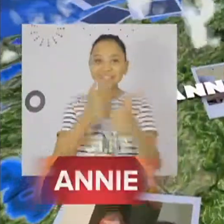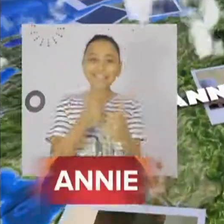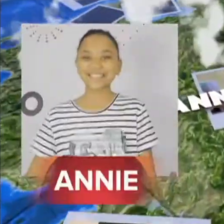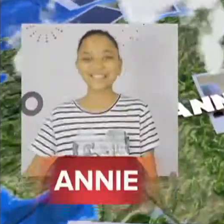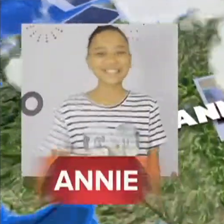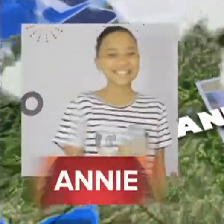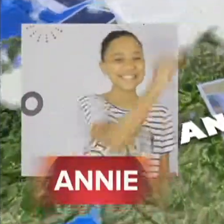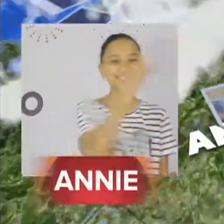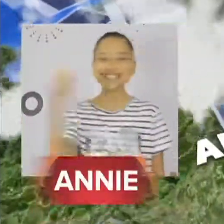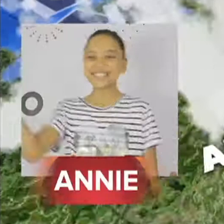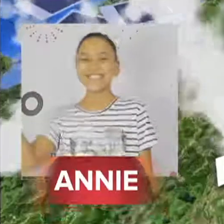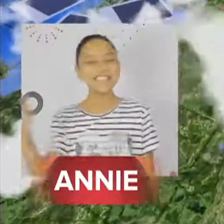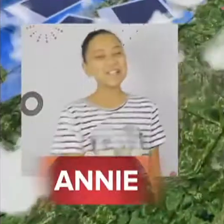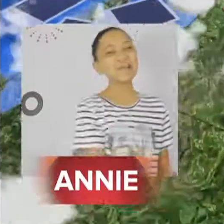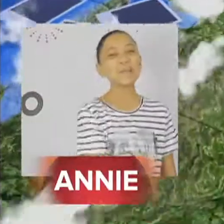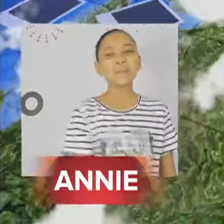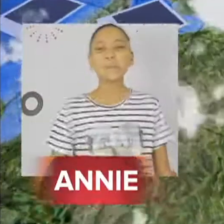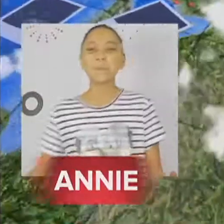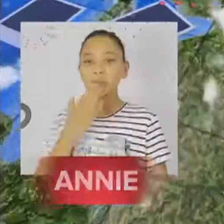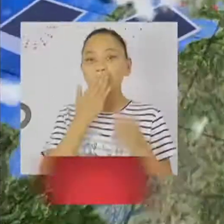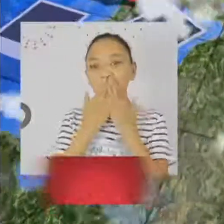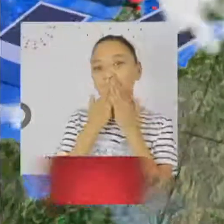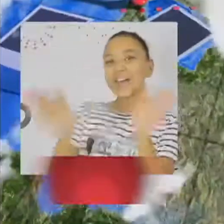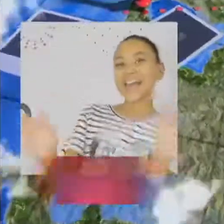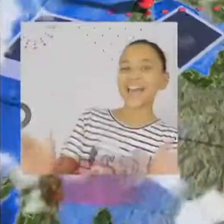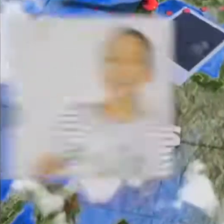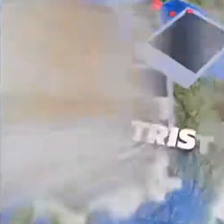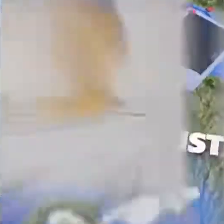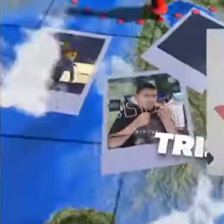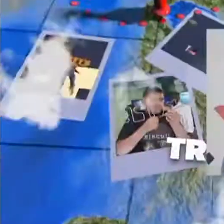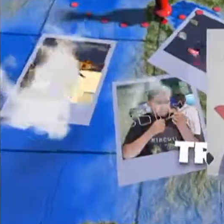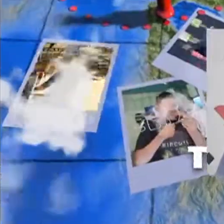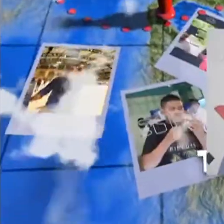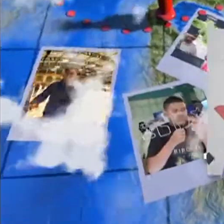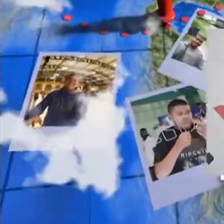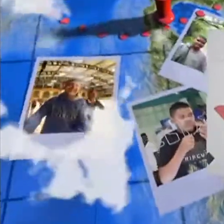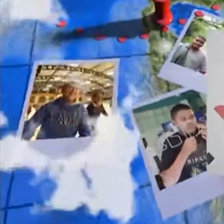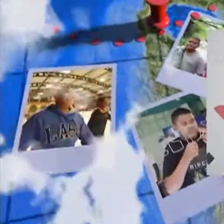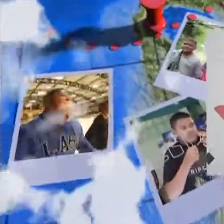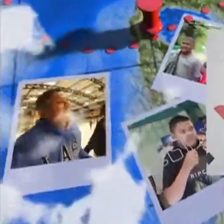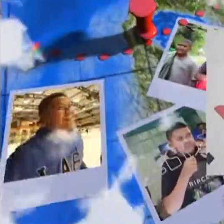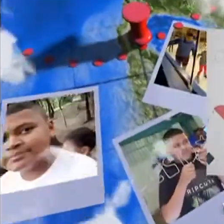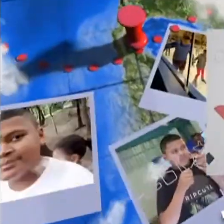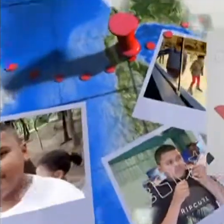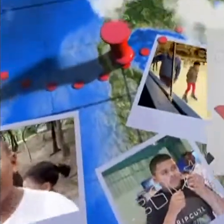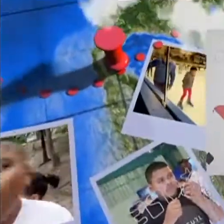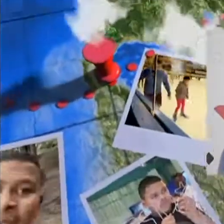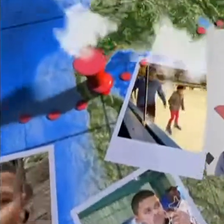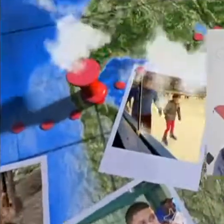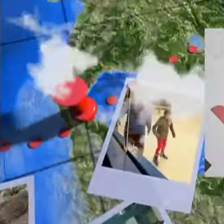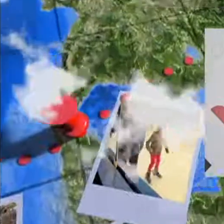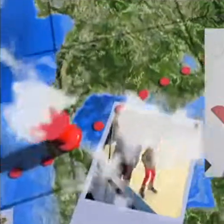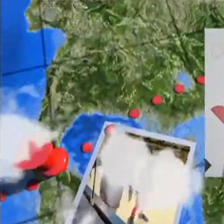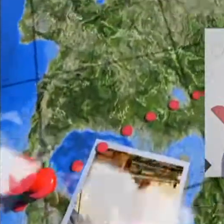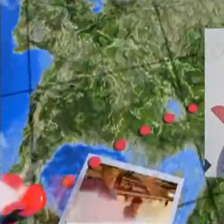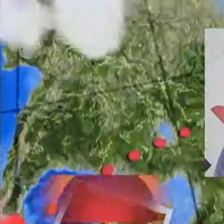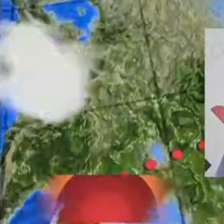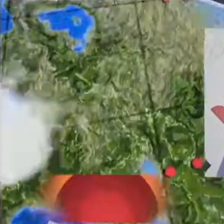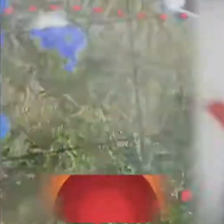Early this morning, woke up holding my head, hearing my heartbeat all